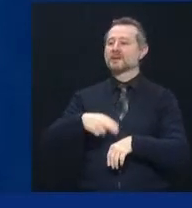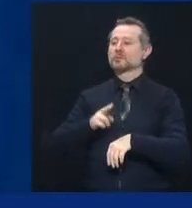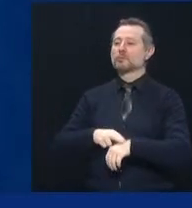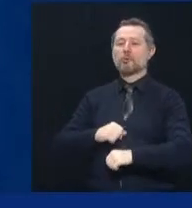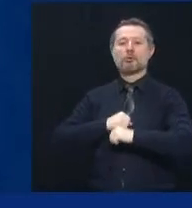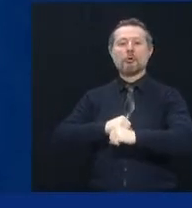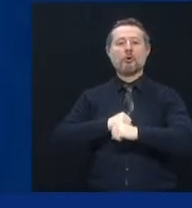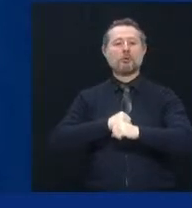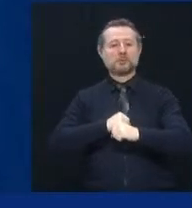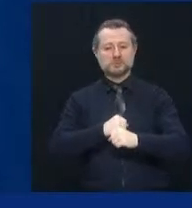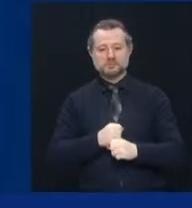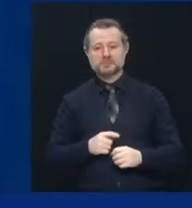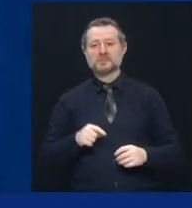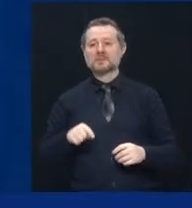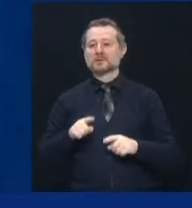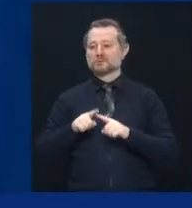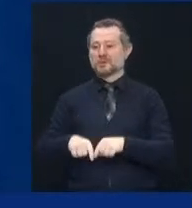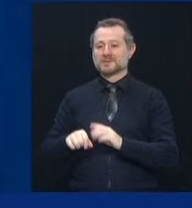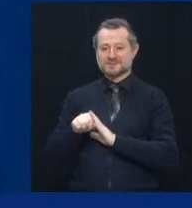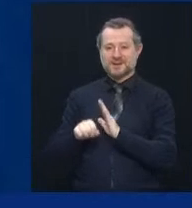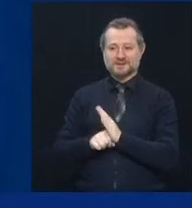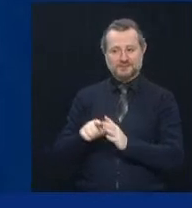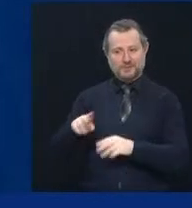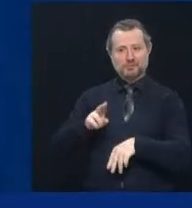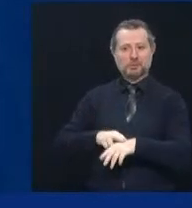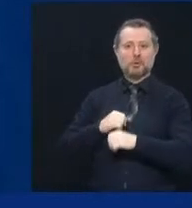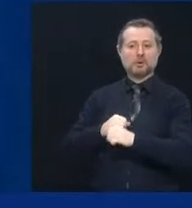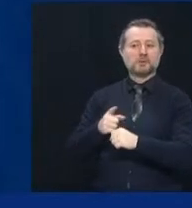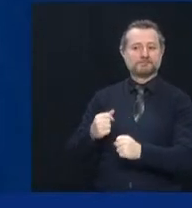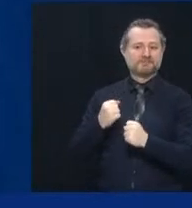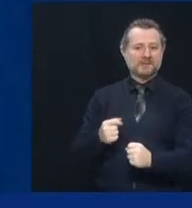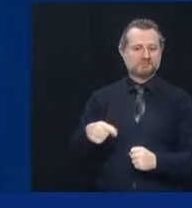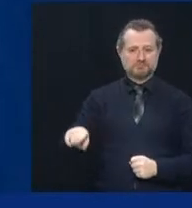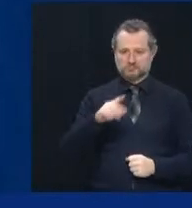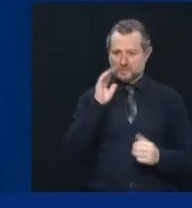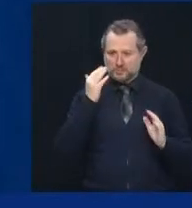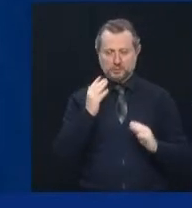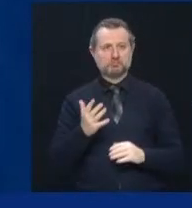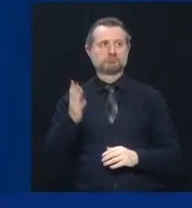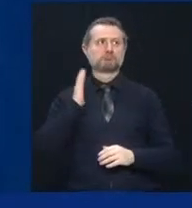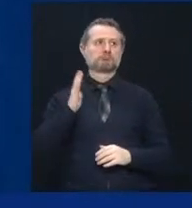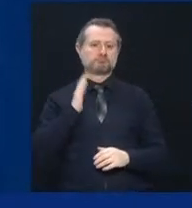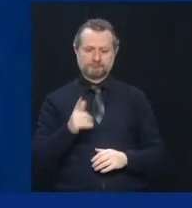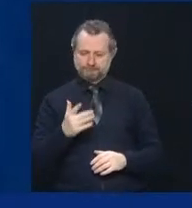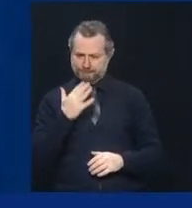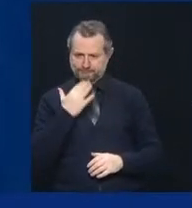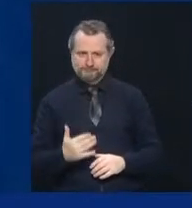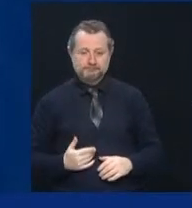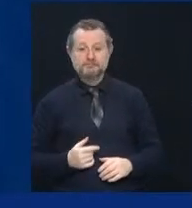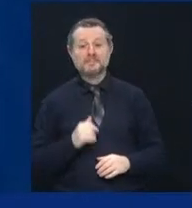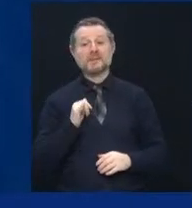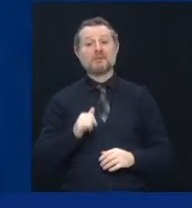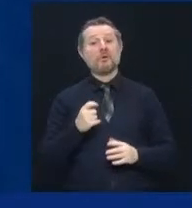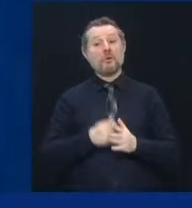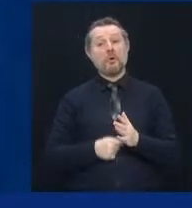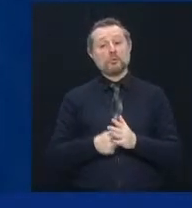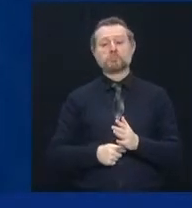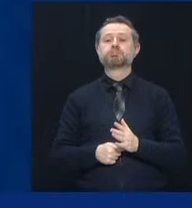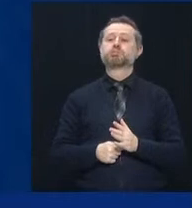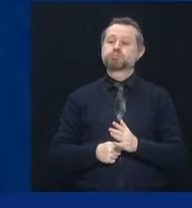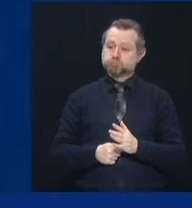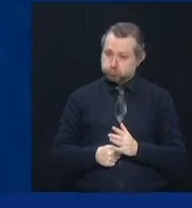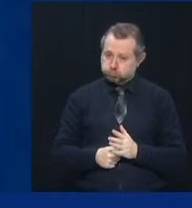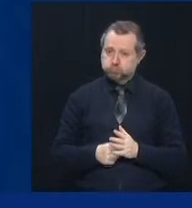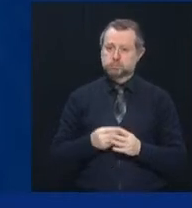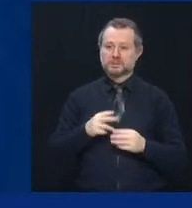relying on National Guard much more heavily than they normally do. There's a cost to using the National Guard, and